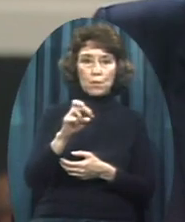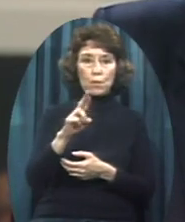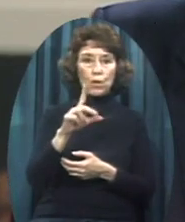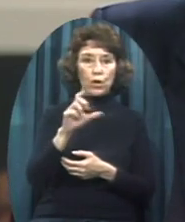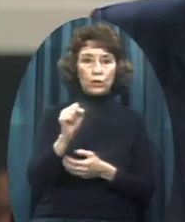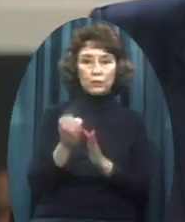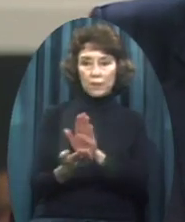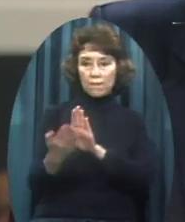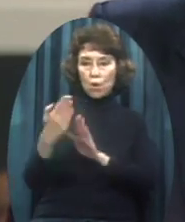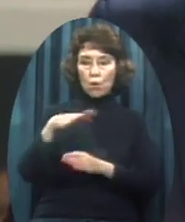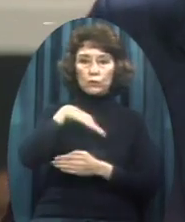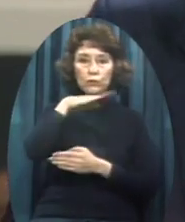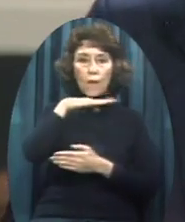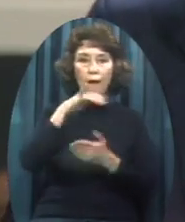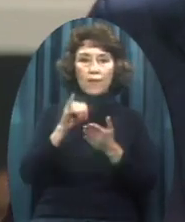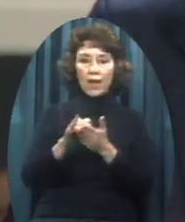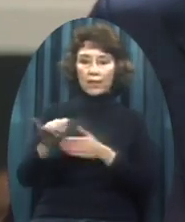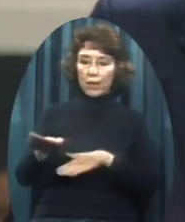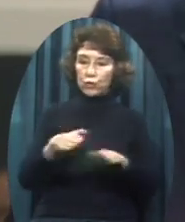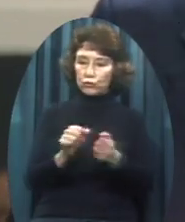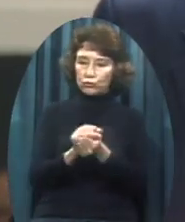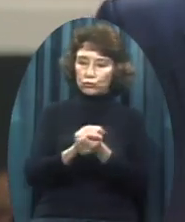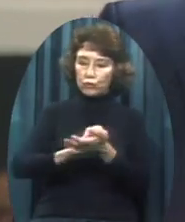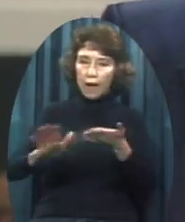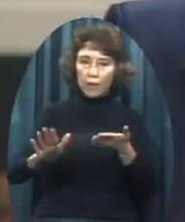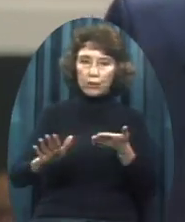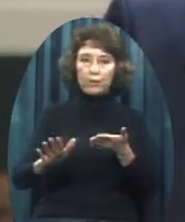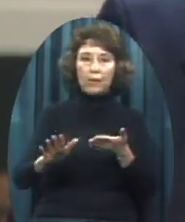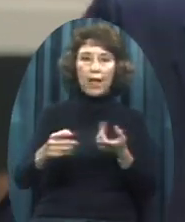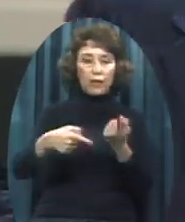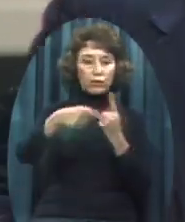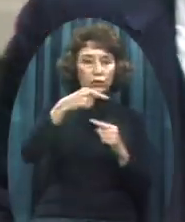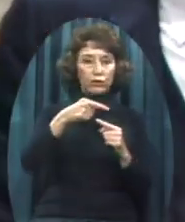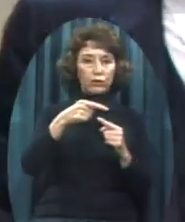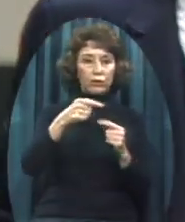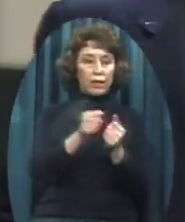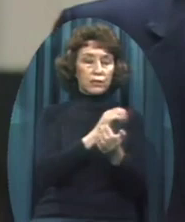they trample them under their feet and turn again and rend you.